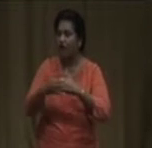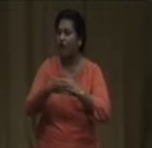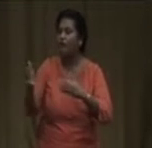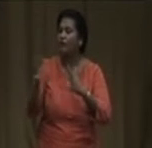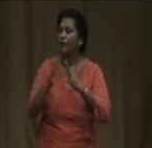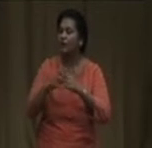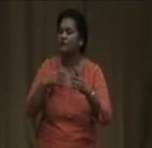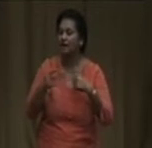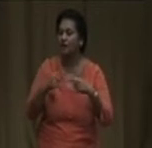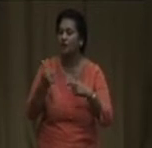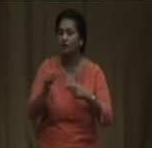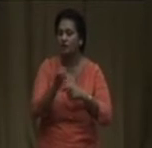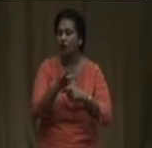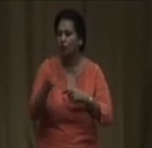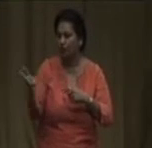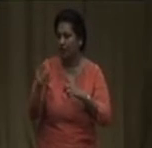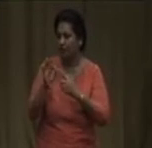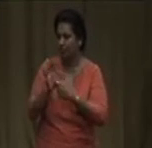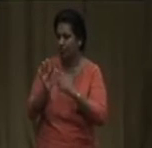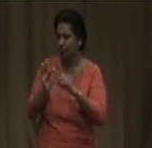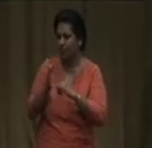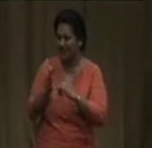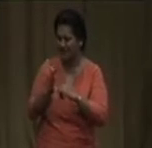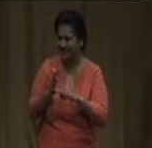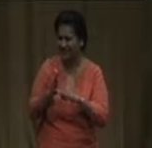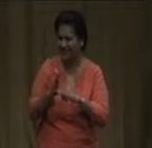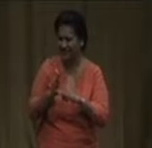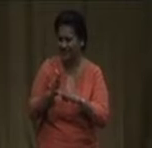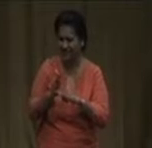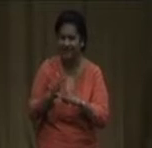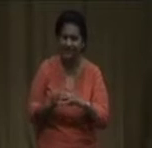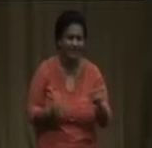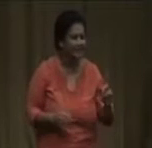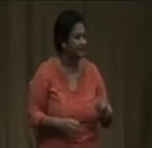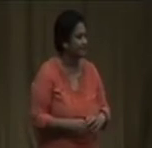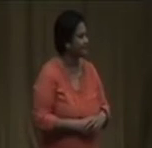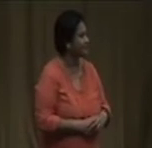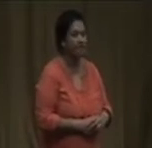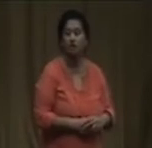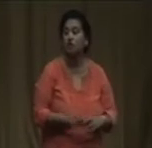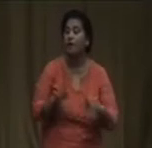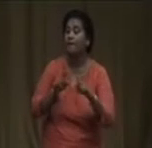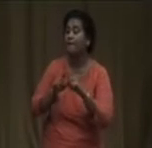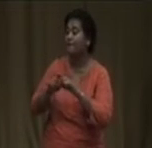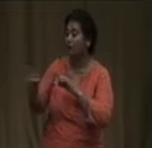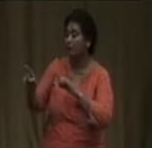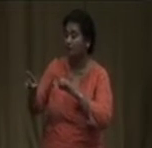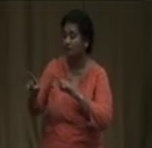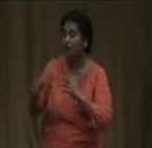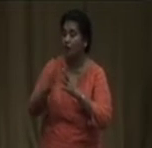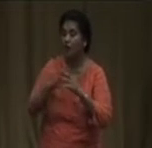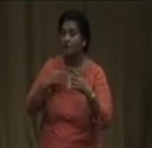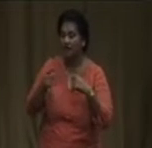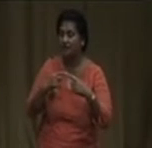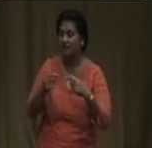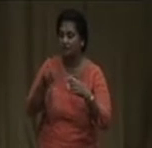a WordPress installation. As you will know, a large majority of websites are hosted using